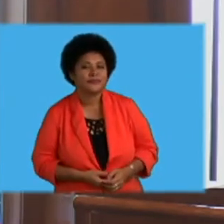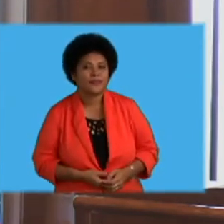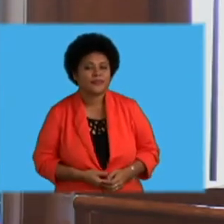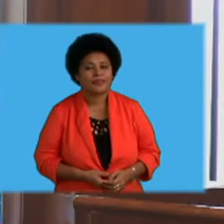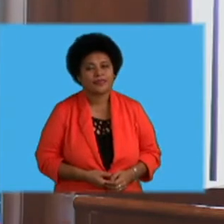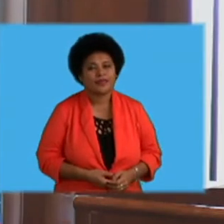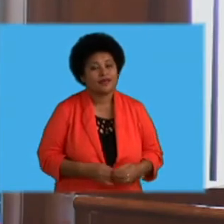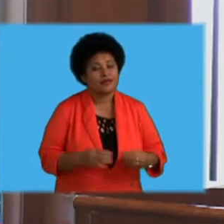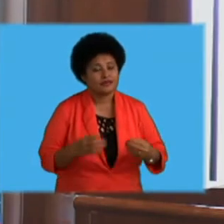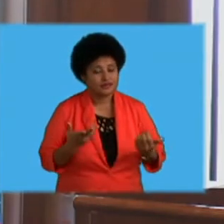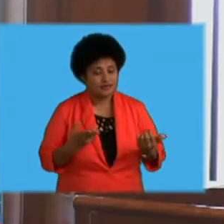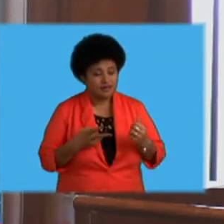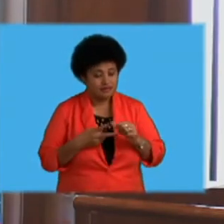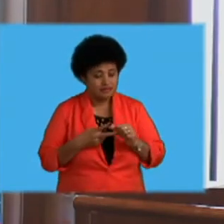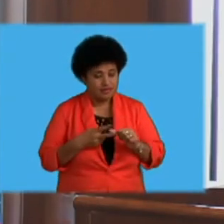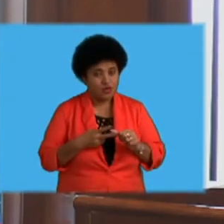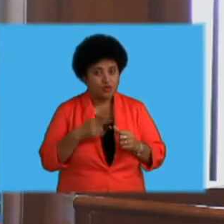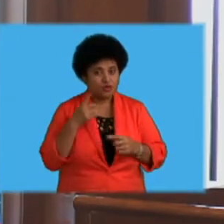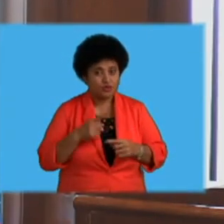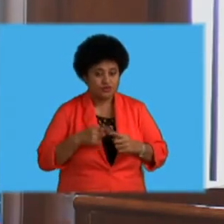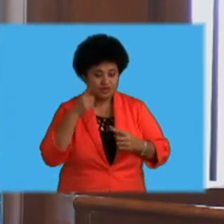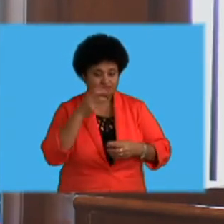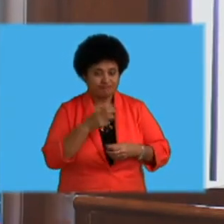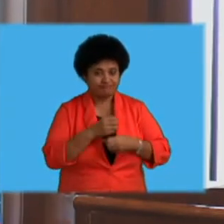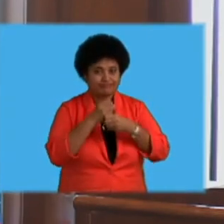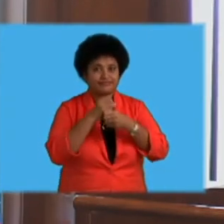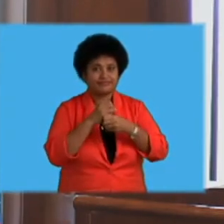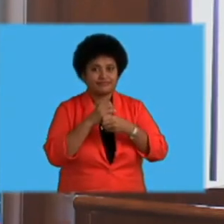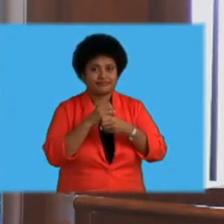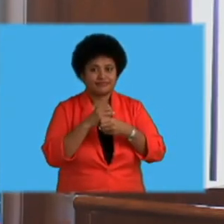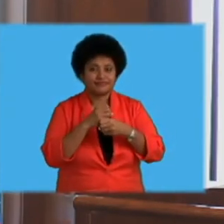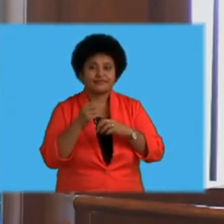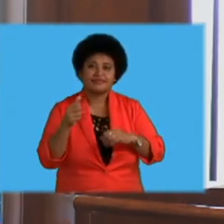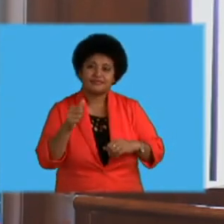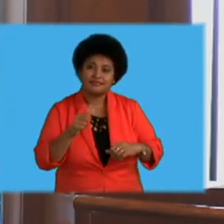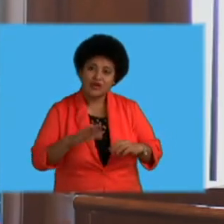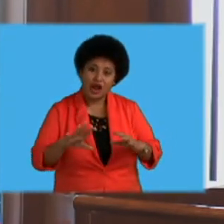Speaker, also just a quick update on the groundwater reticulation.